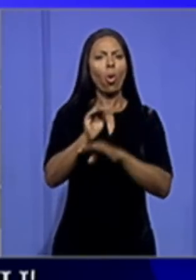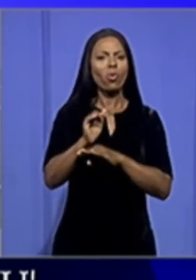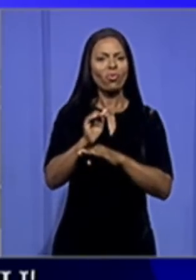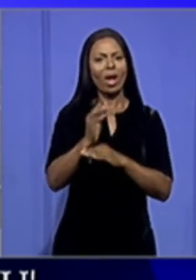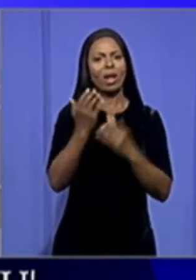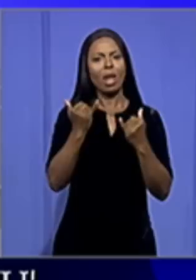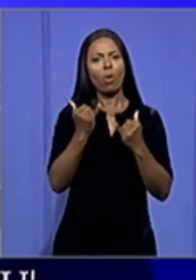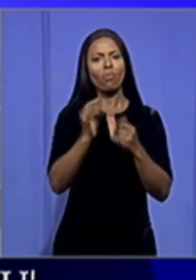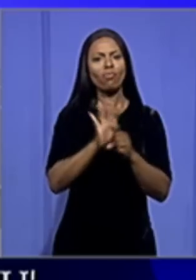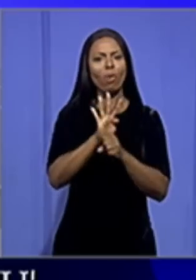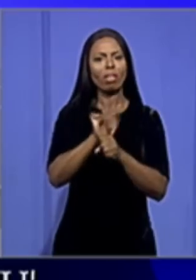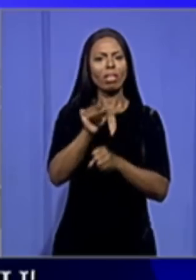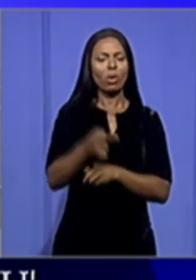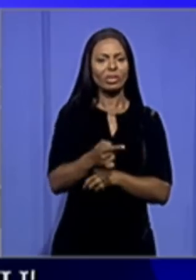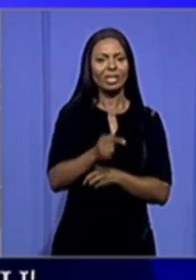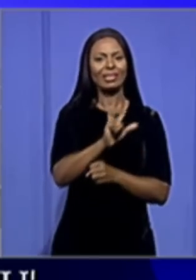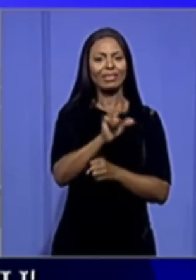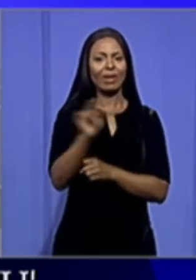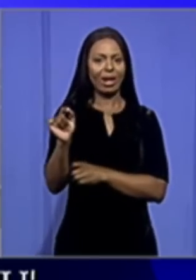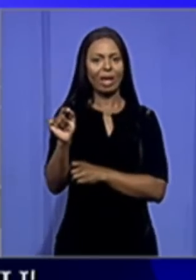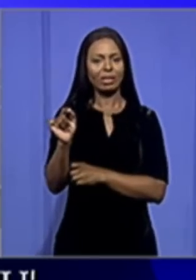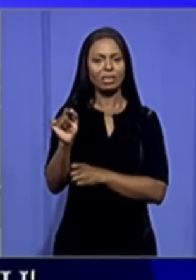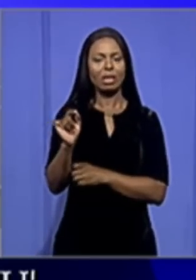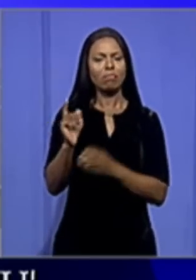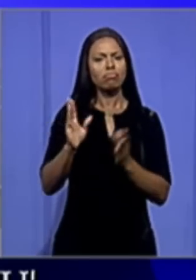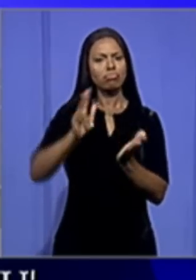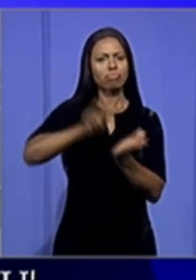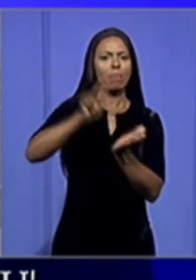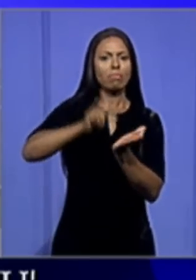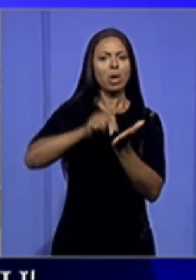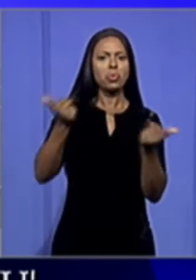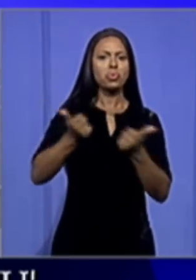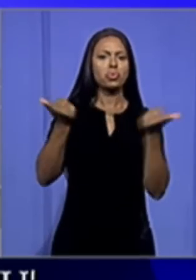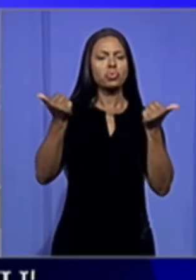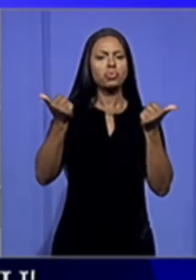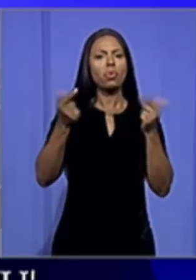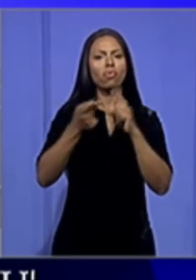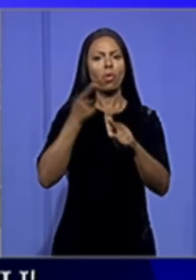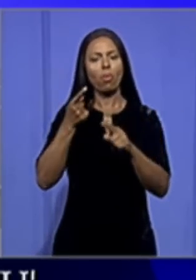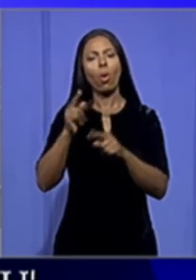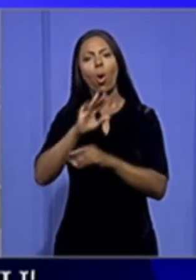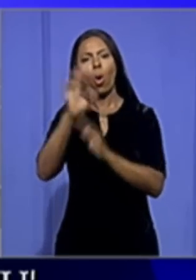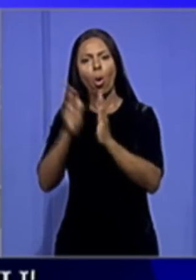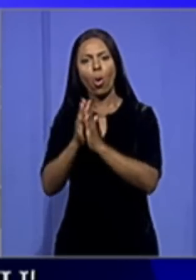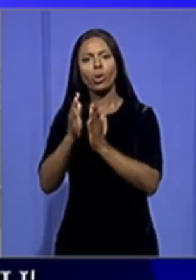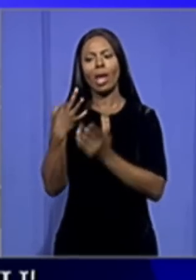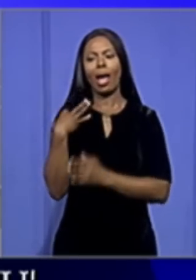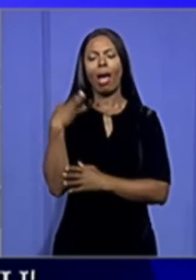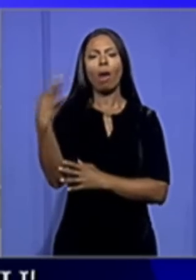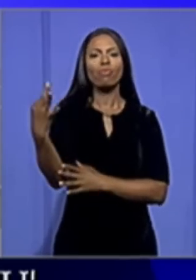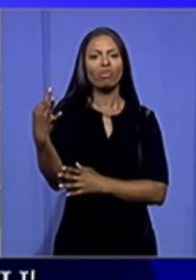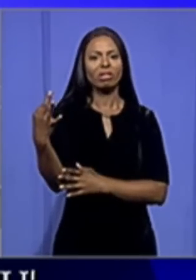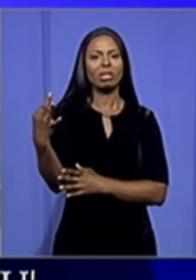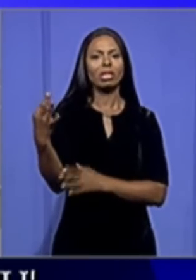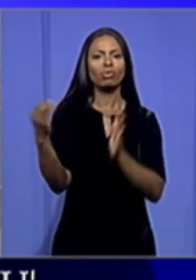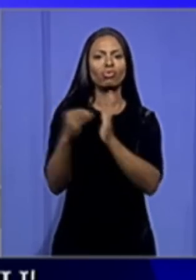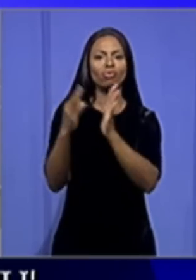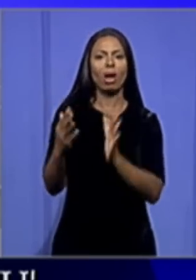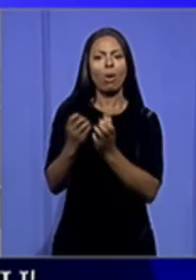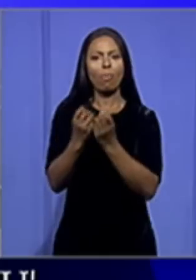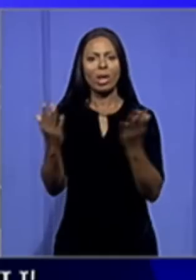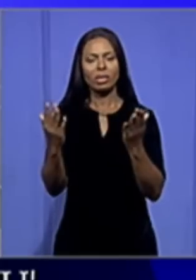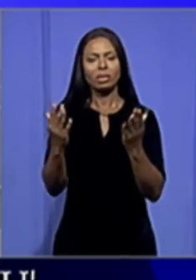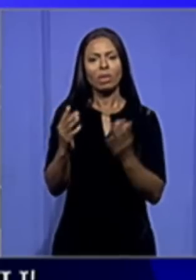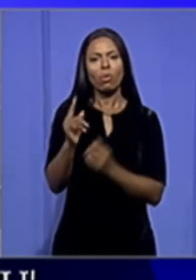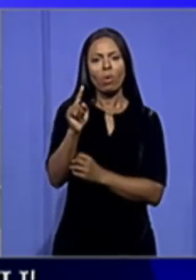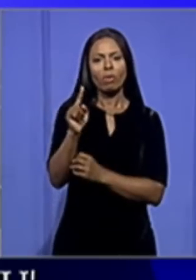tše 17,700 bao ba amogetšwego go tšwa go baithuti bao ba dirilego kgopelo ba dikete tše